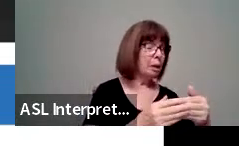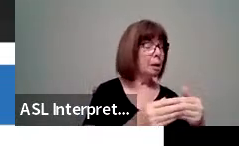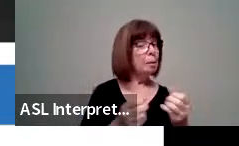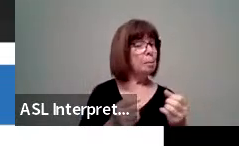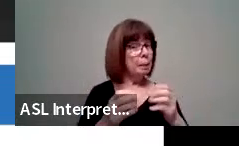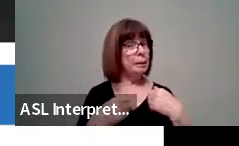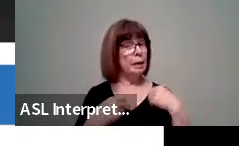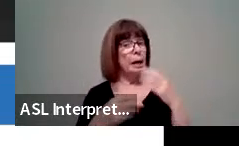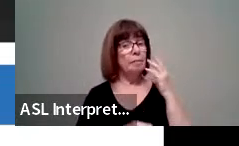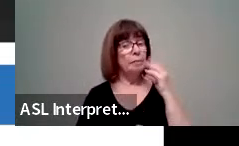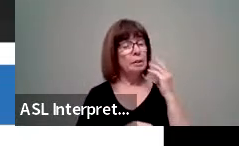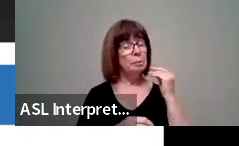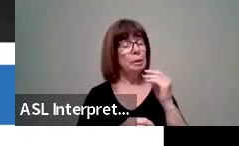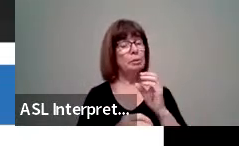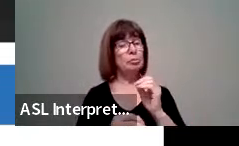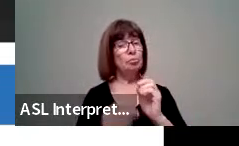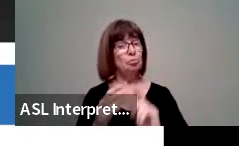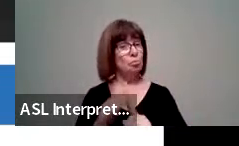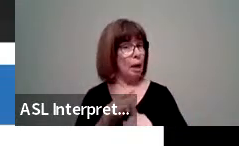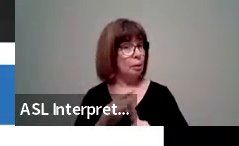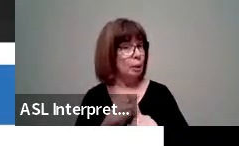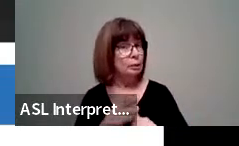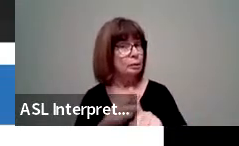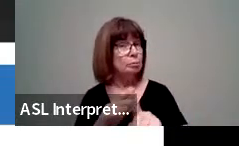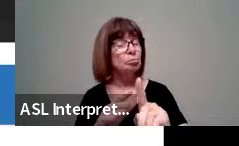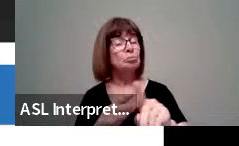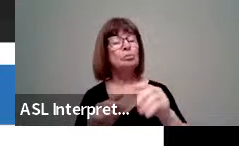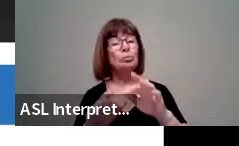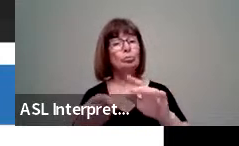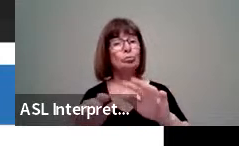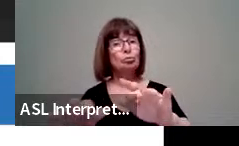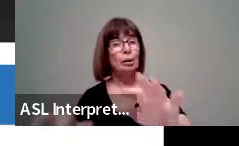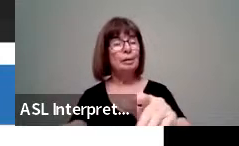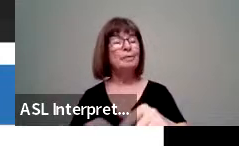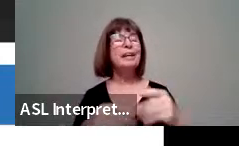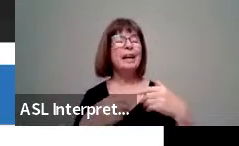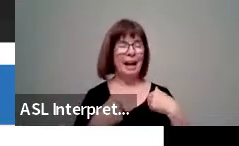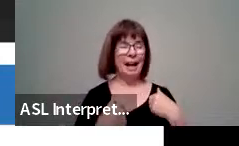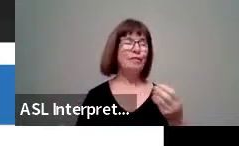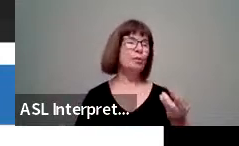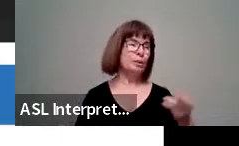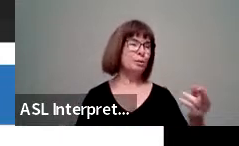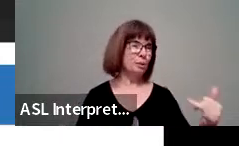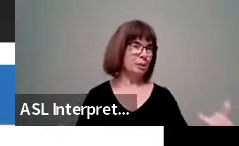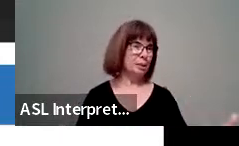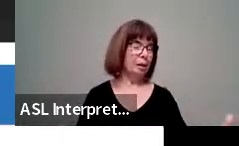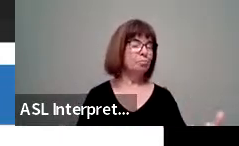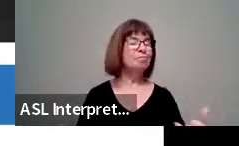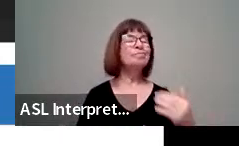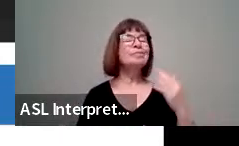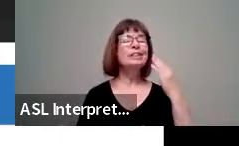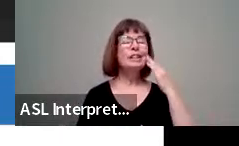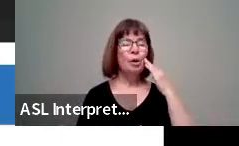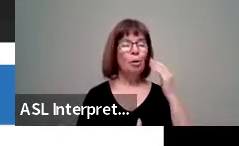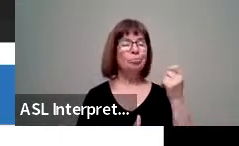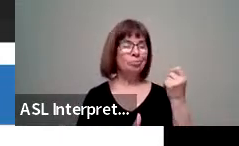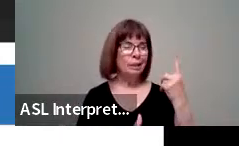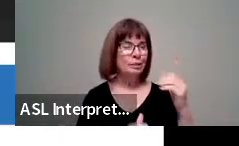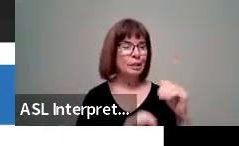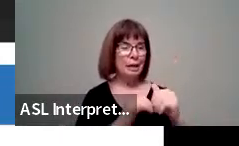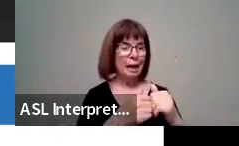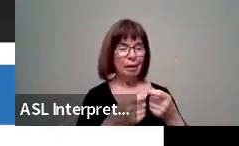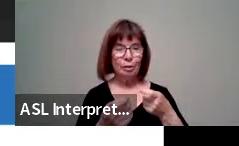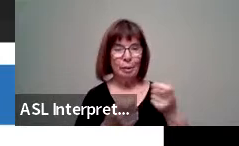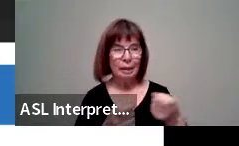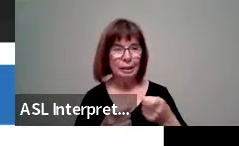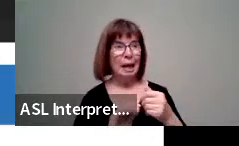experienced outbreaks in different settings, they now have the resources if they've been through it before. They understand how to manage those and